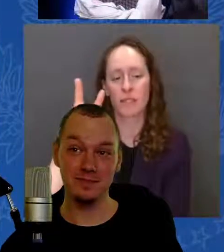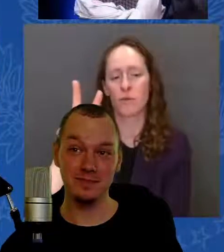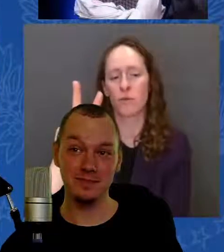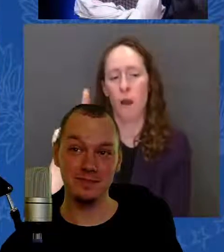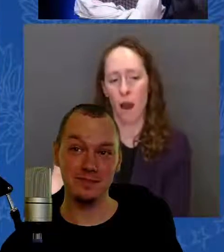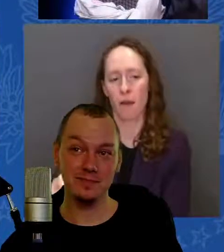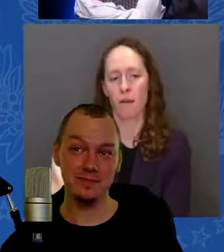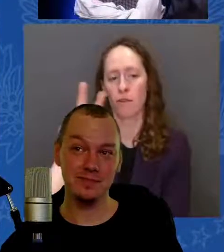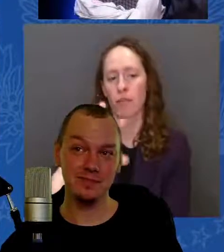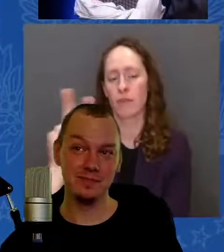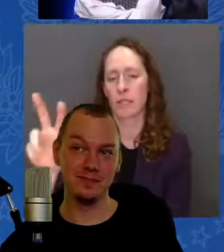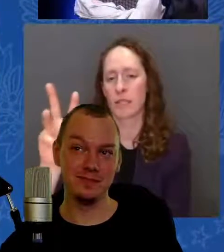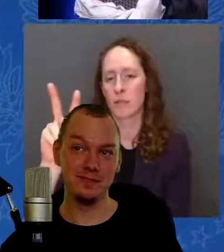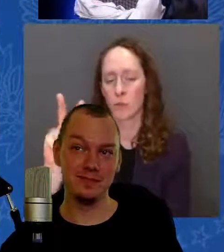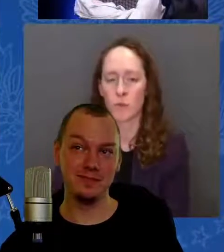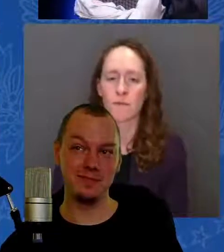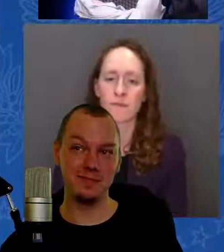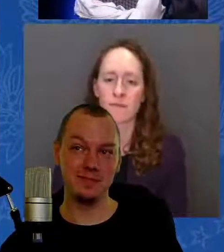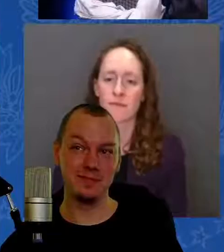621-3362.